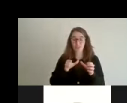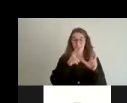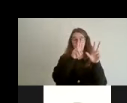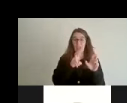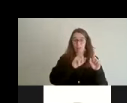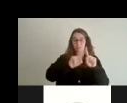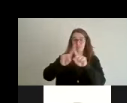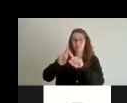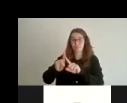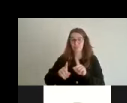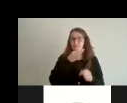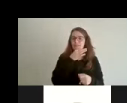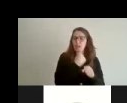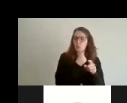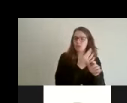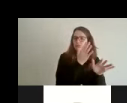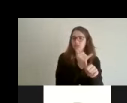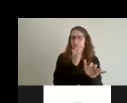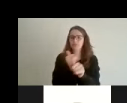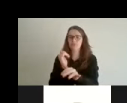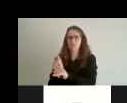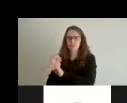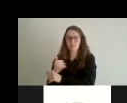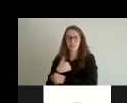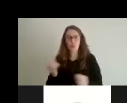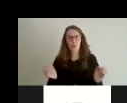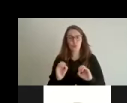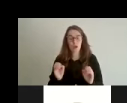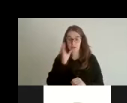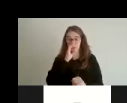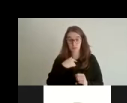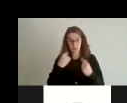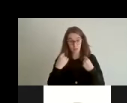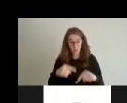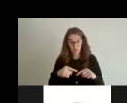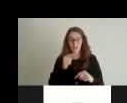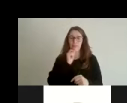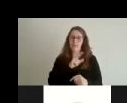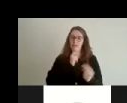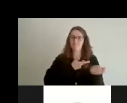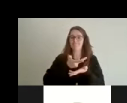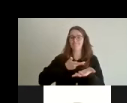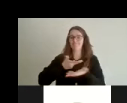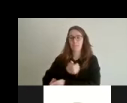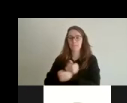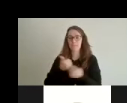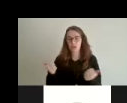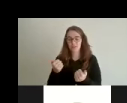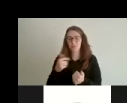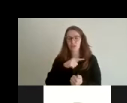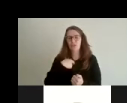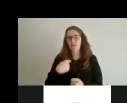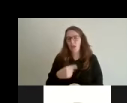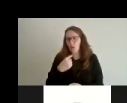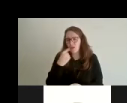Teams, sorry, misspelling. And if we have that, we know we will get the better outcomes. We have stereotypes, that's already